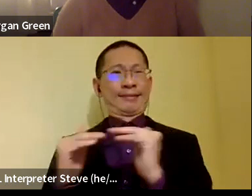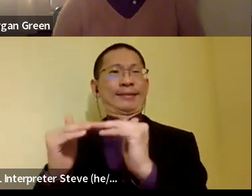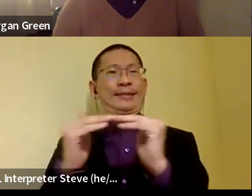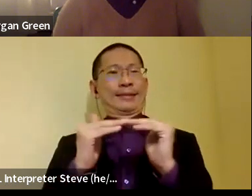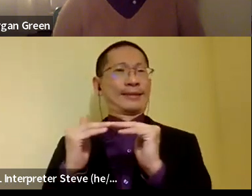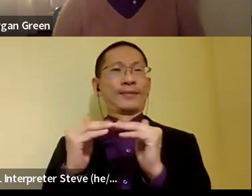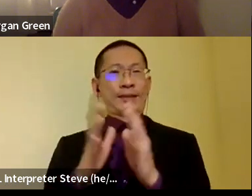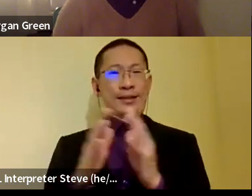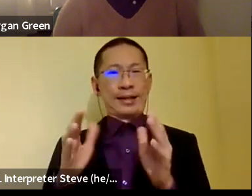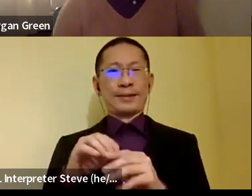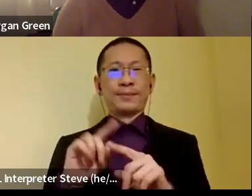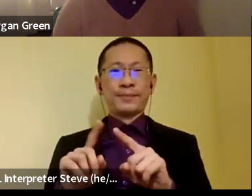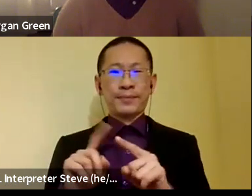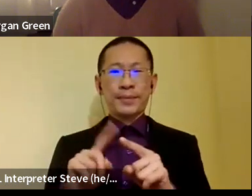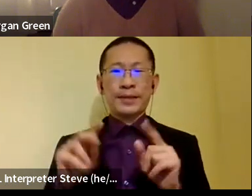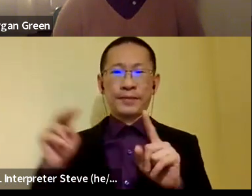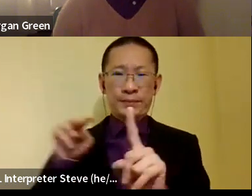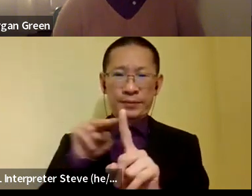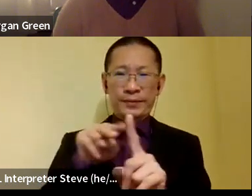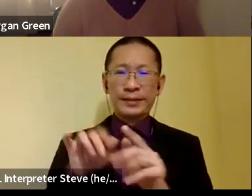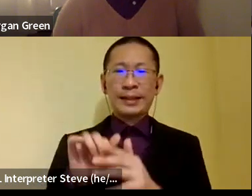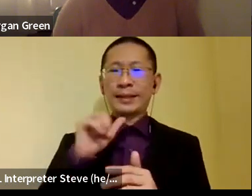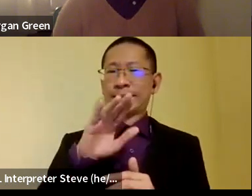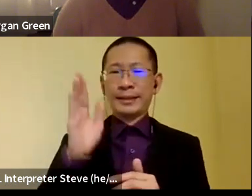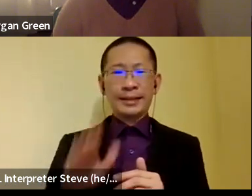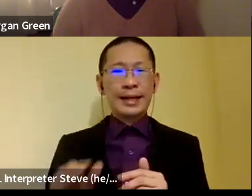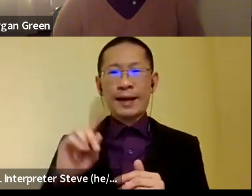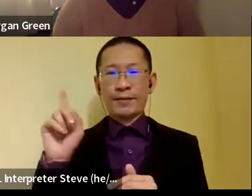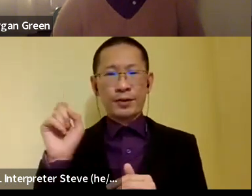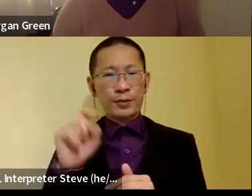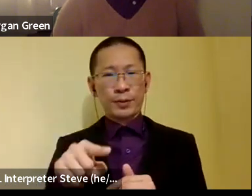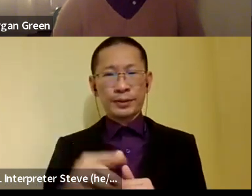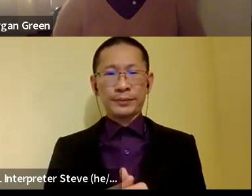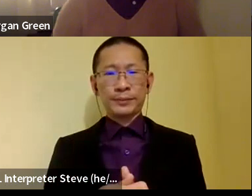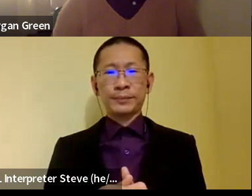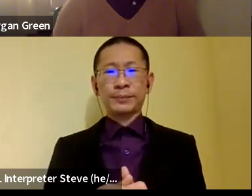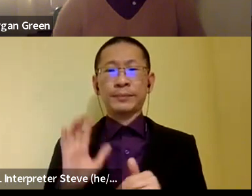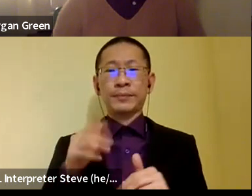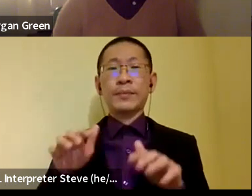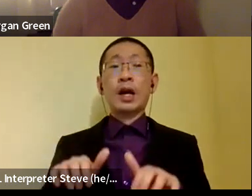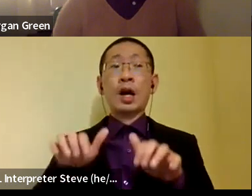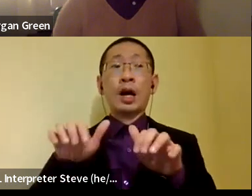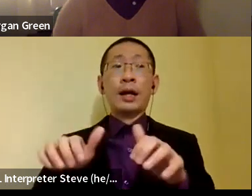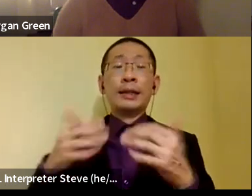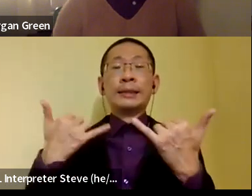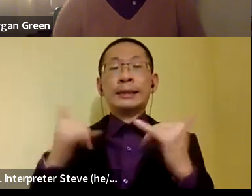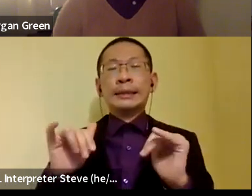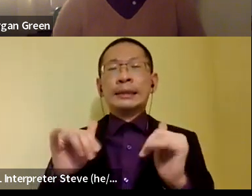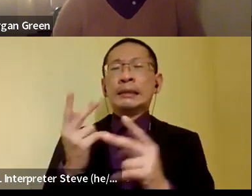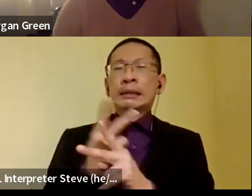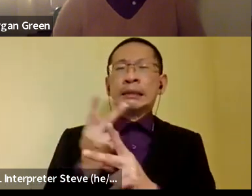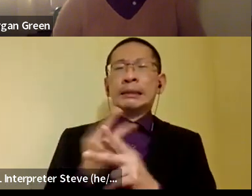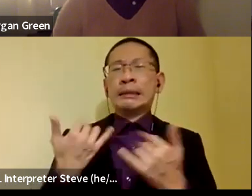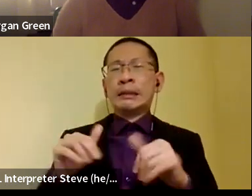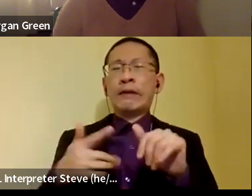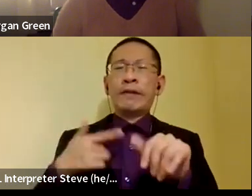lot of ways in our various different purviews. So that's like never a question. Our audience is still figuring it out.